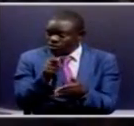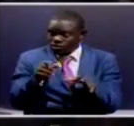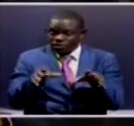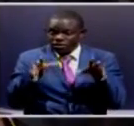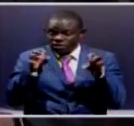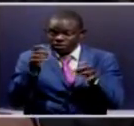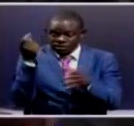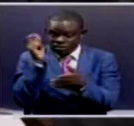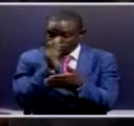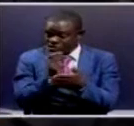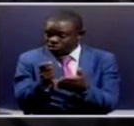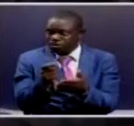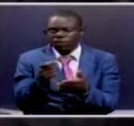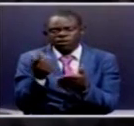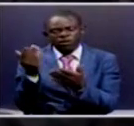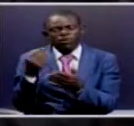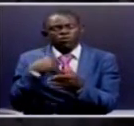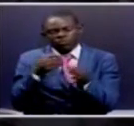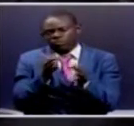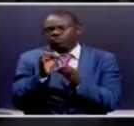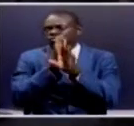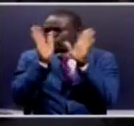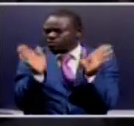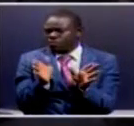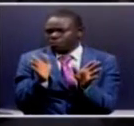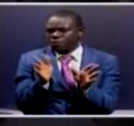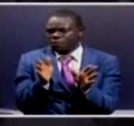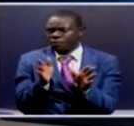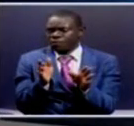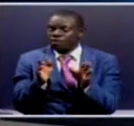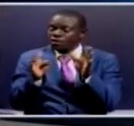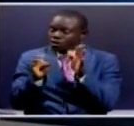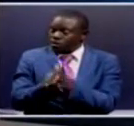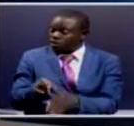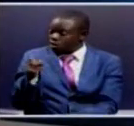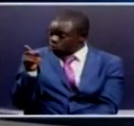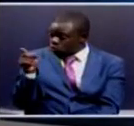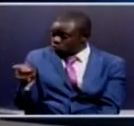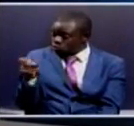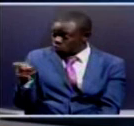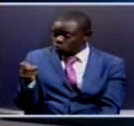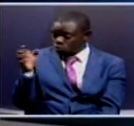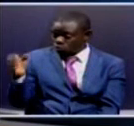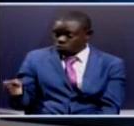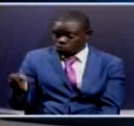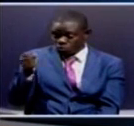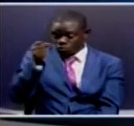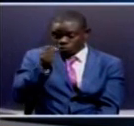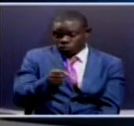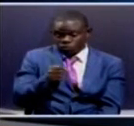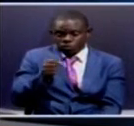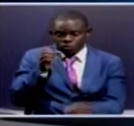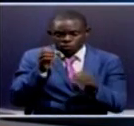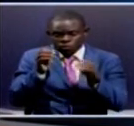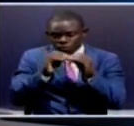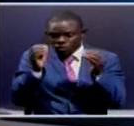this procedure. When Gravazio Zulu is appointed by Organization X